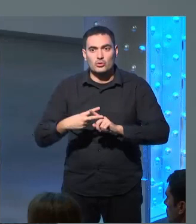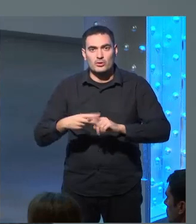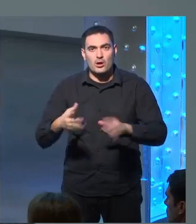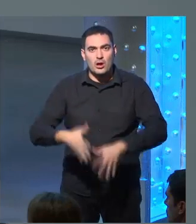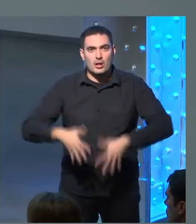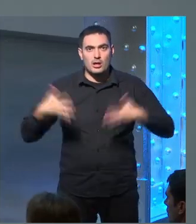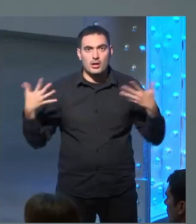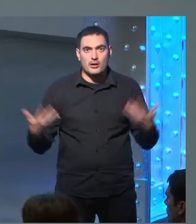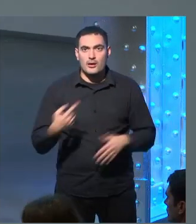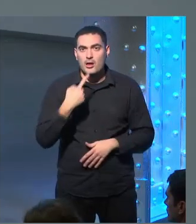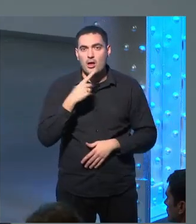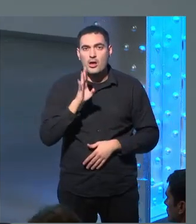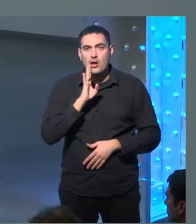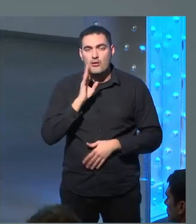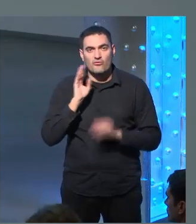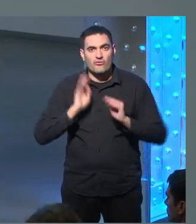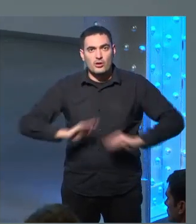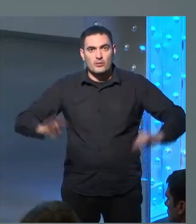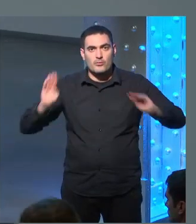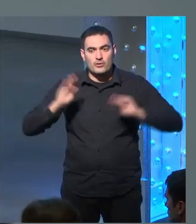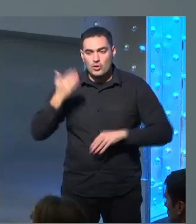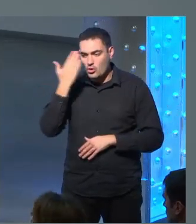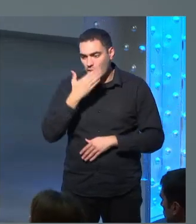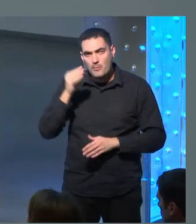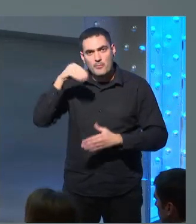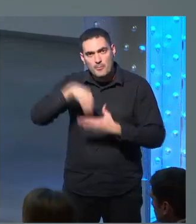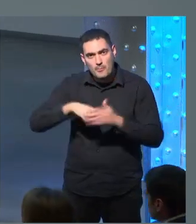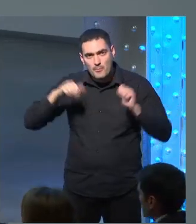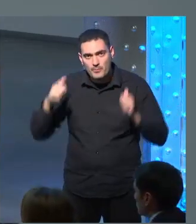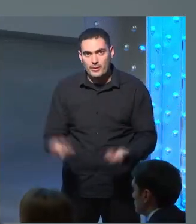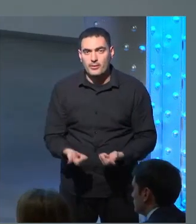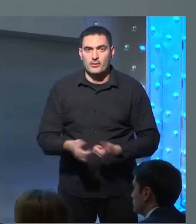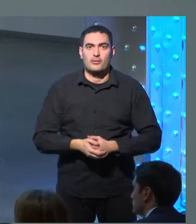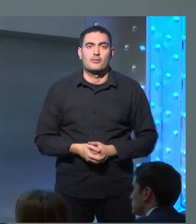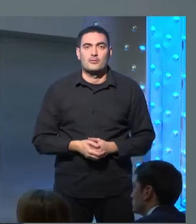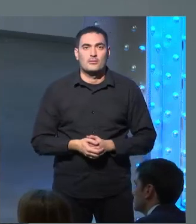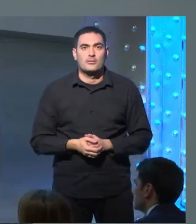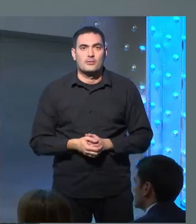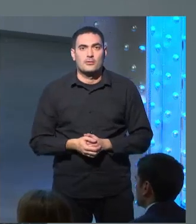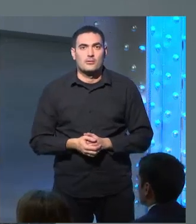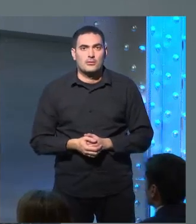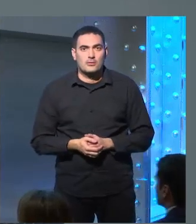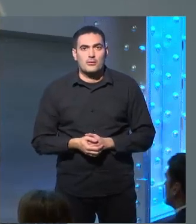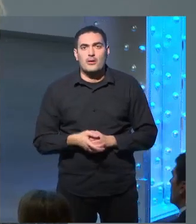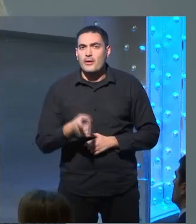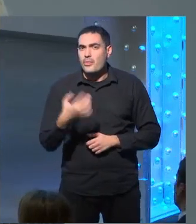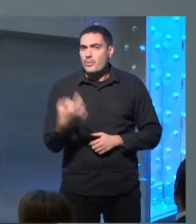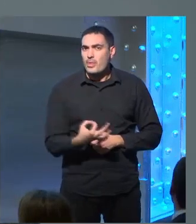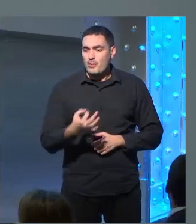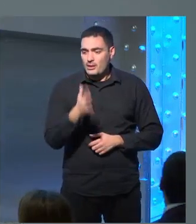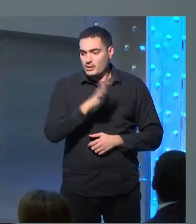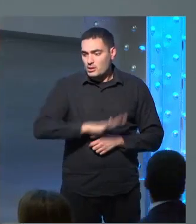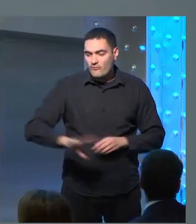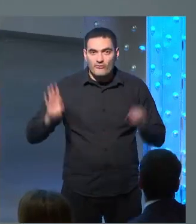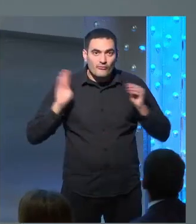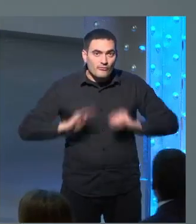the great instrument that we have. Training from school. We have to start